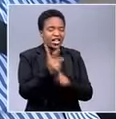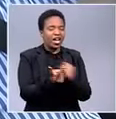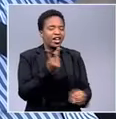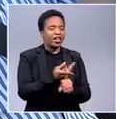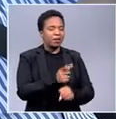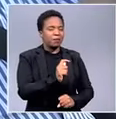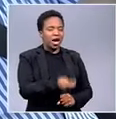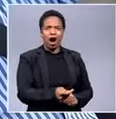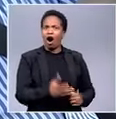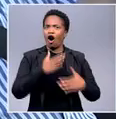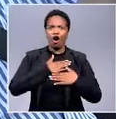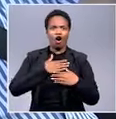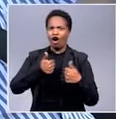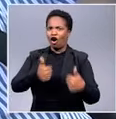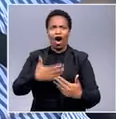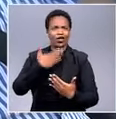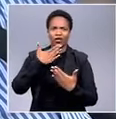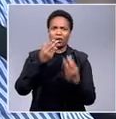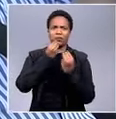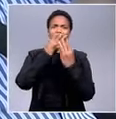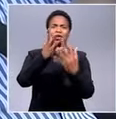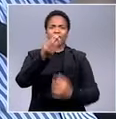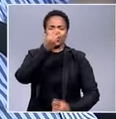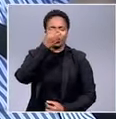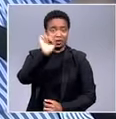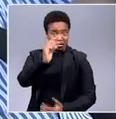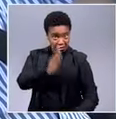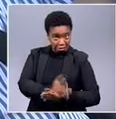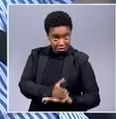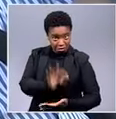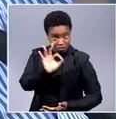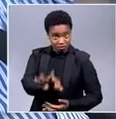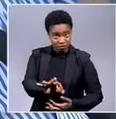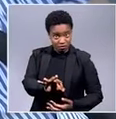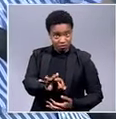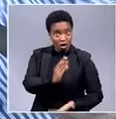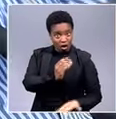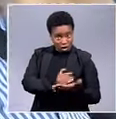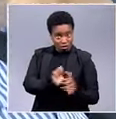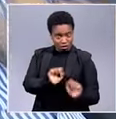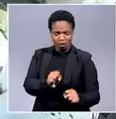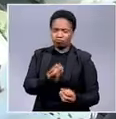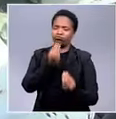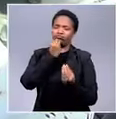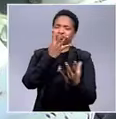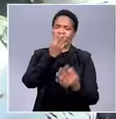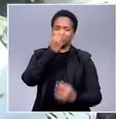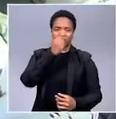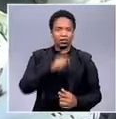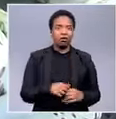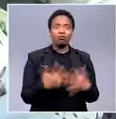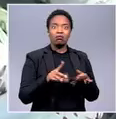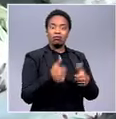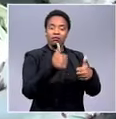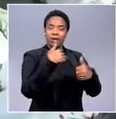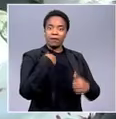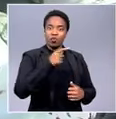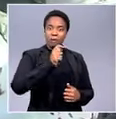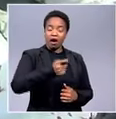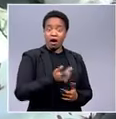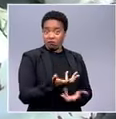feels great. Thanks. That's brilliant news. Is that confirmed? That's brilliant news. Fantastic. But we're not paying ahead. We're